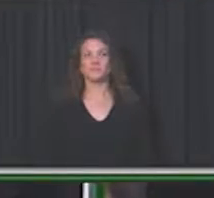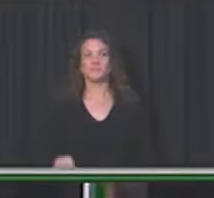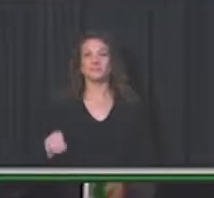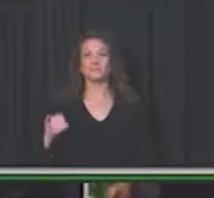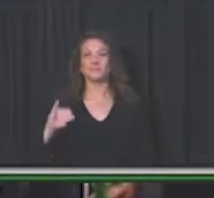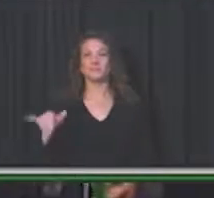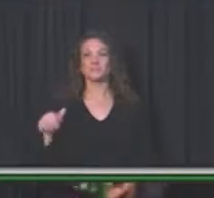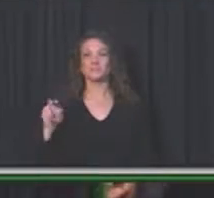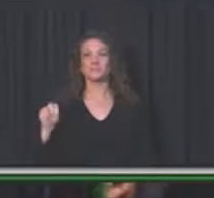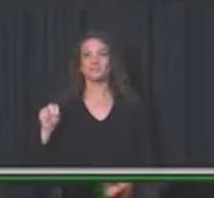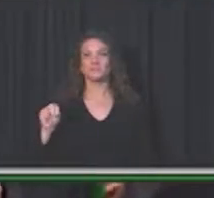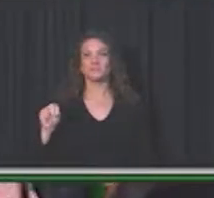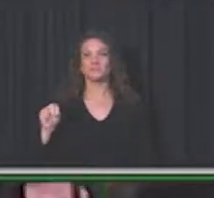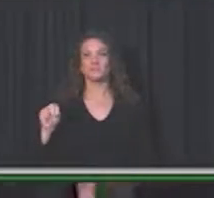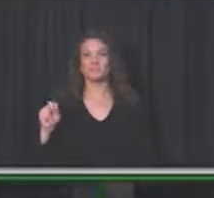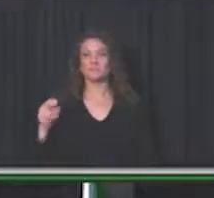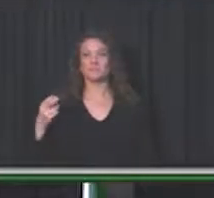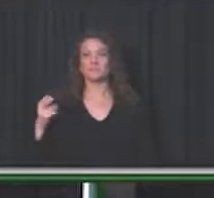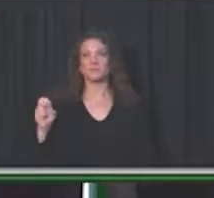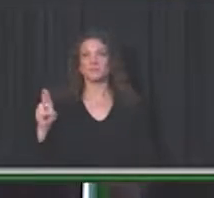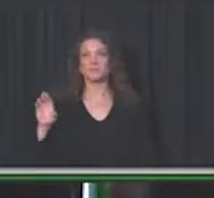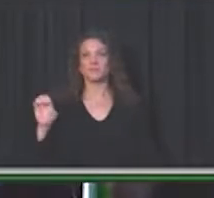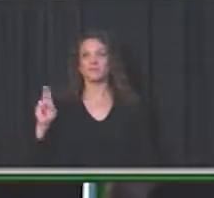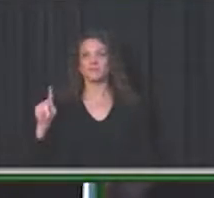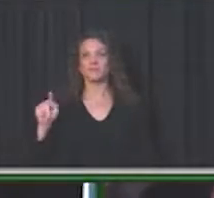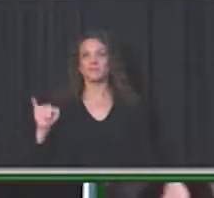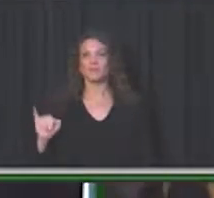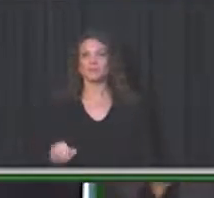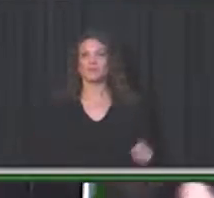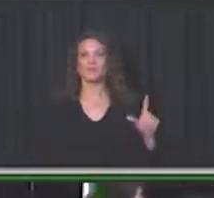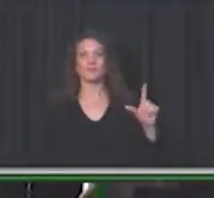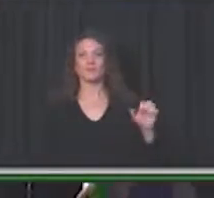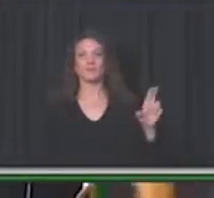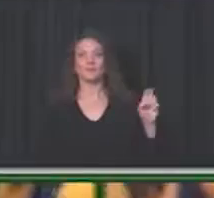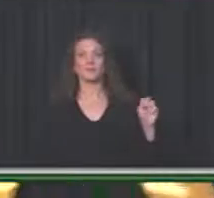Jan Michael Pobletti. Lauren Masqueda.